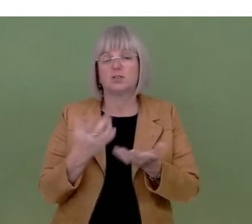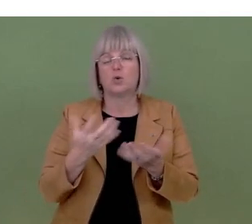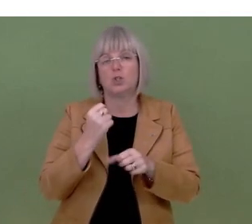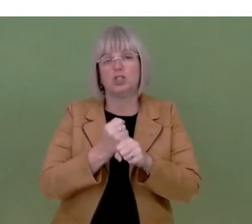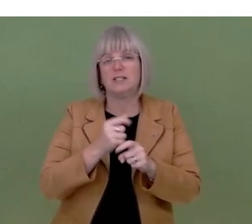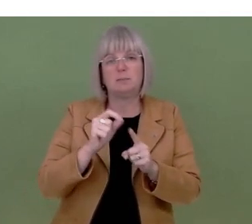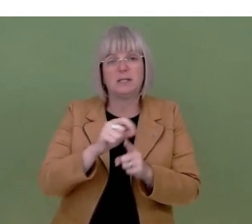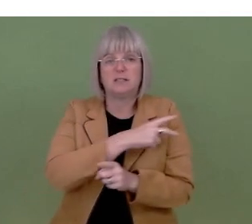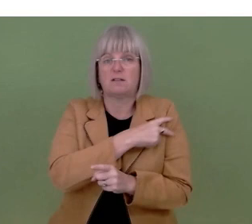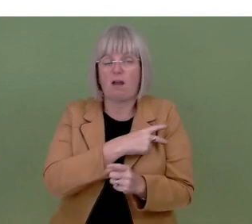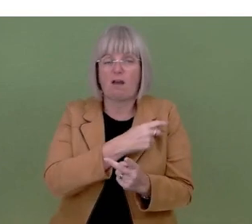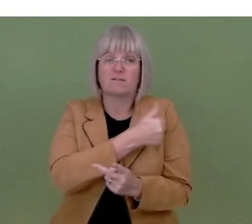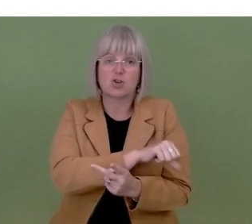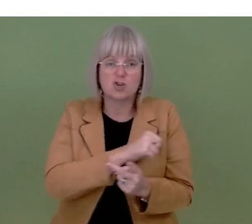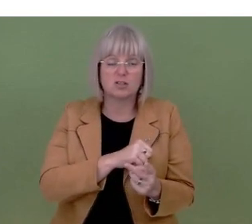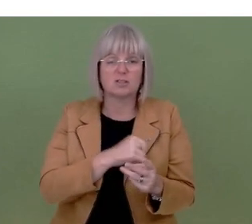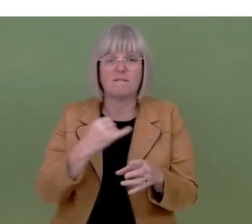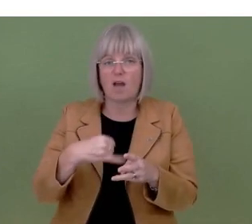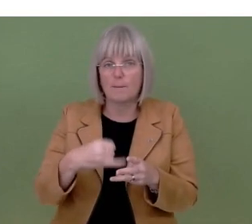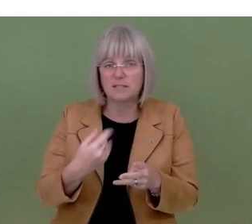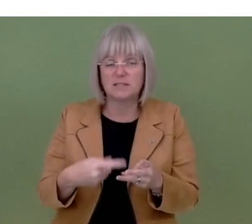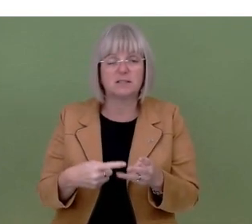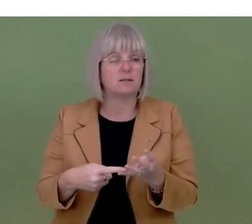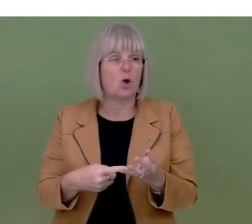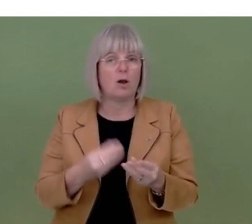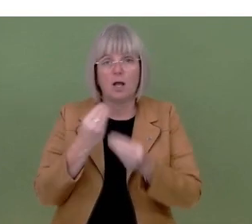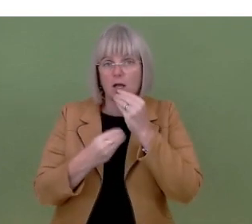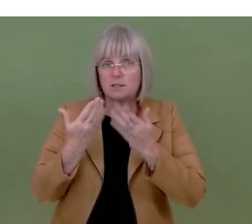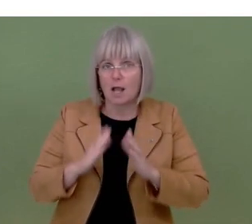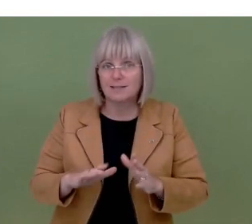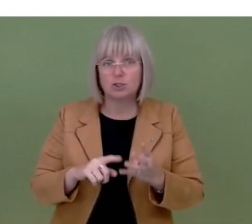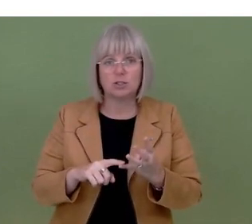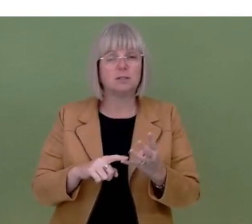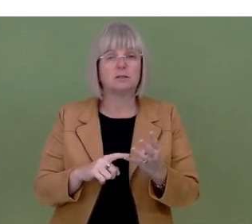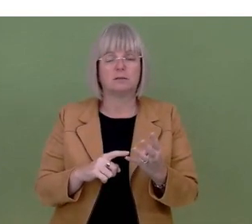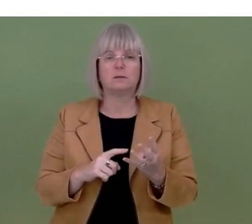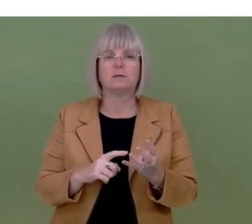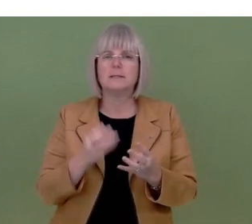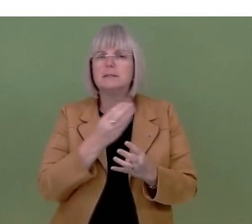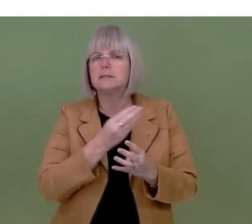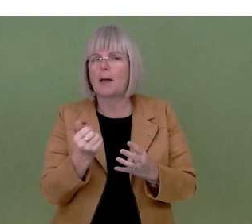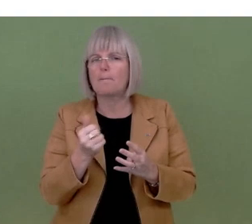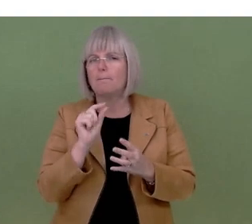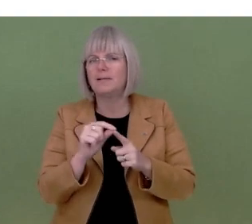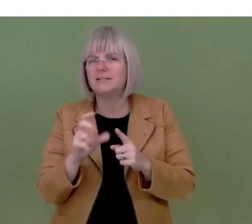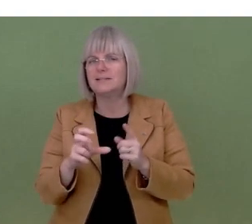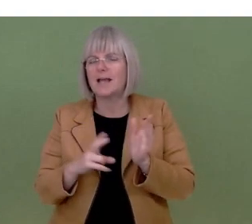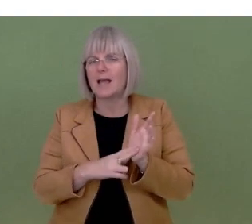or pharmacists or dietitians. And some PCNs, I guess one thing I've learned is the